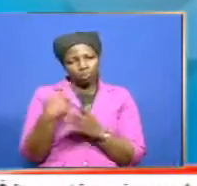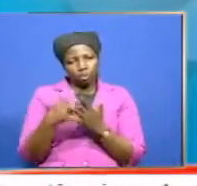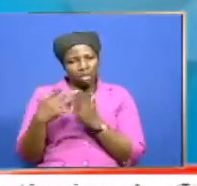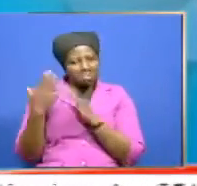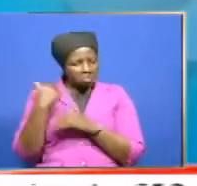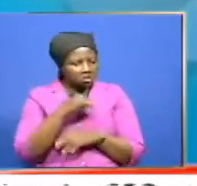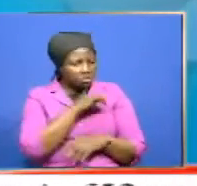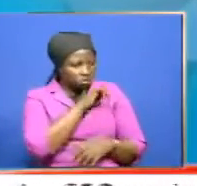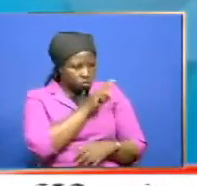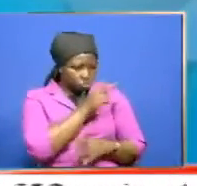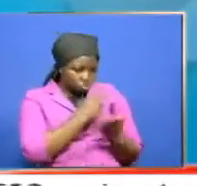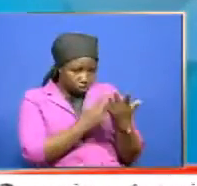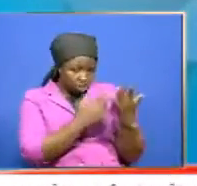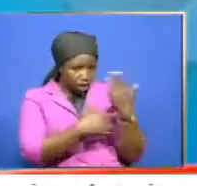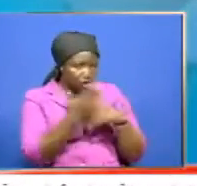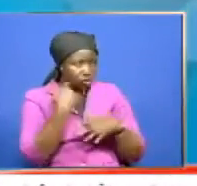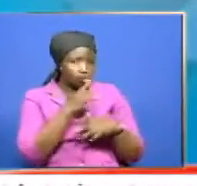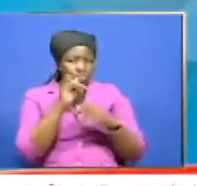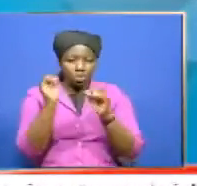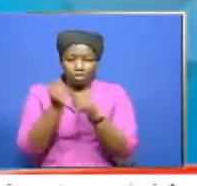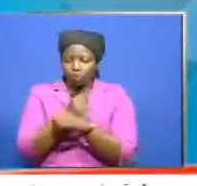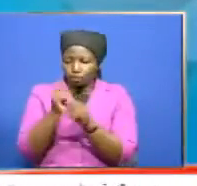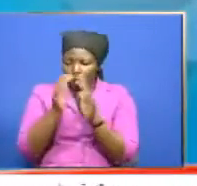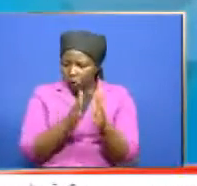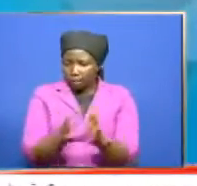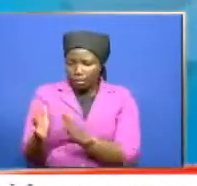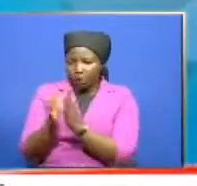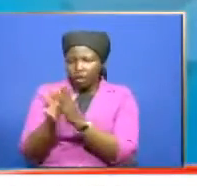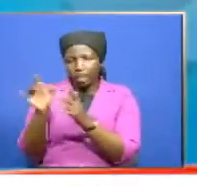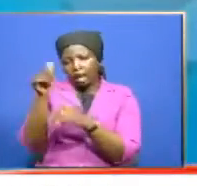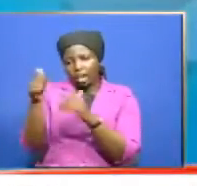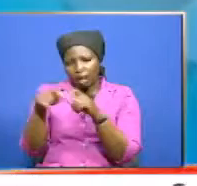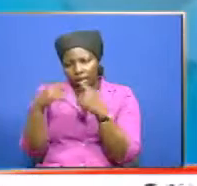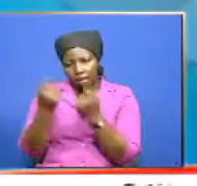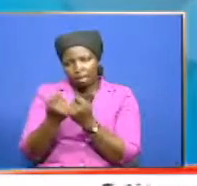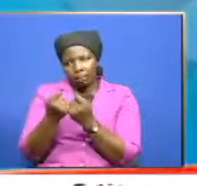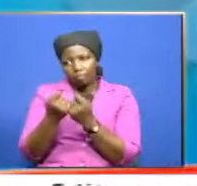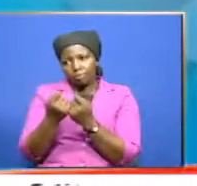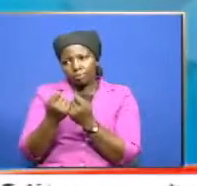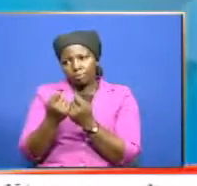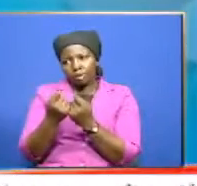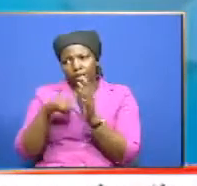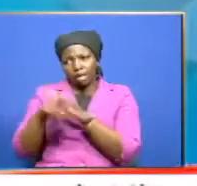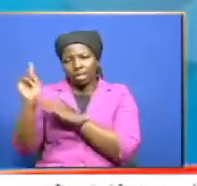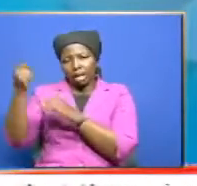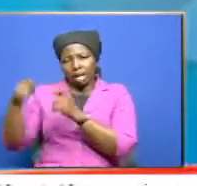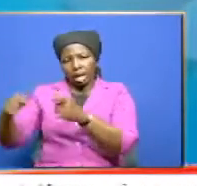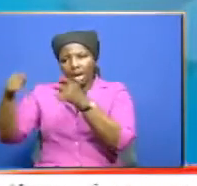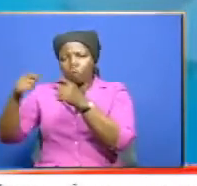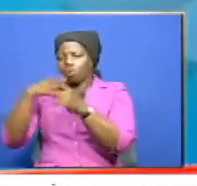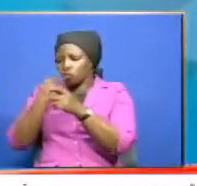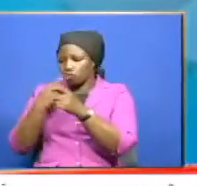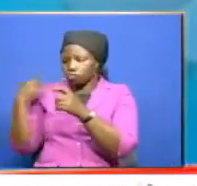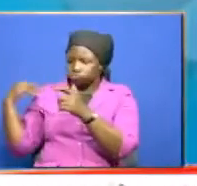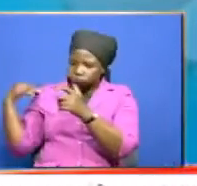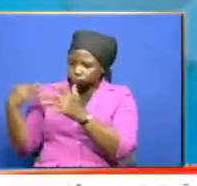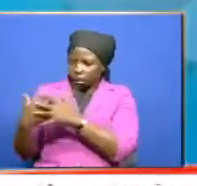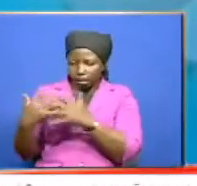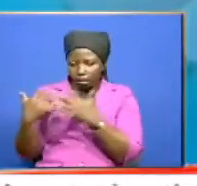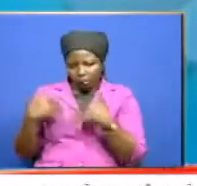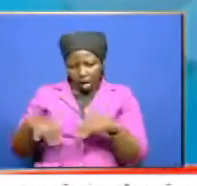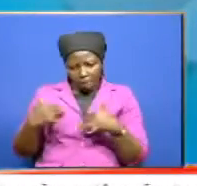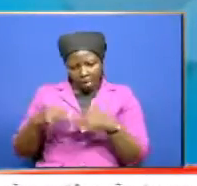two weeks ago. So you can't really prepare with other teams in Kenya Cup that have been preparing for Kenya Cup, and you are preparing to